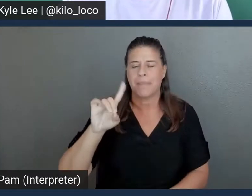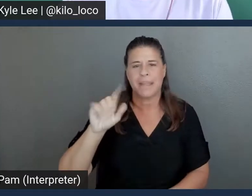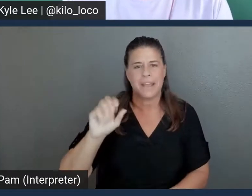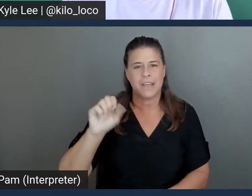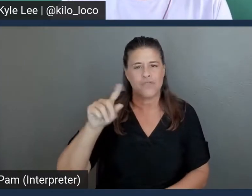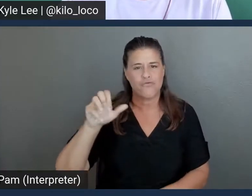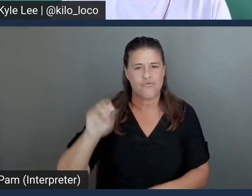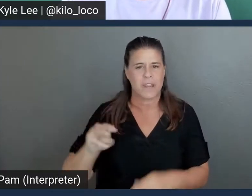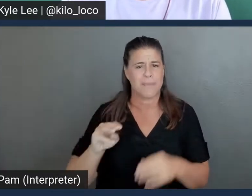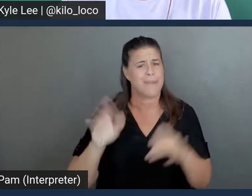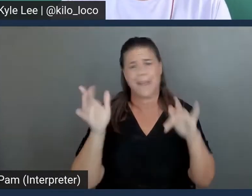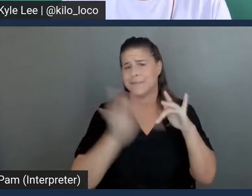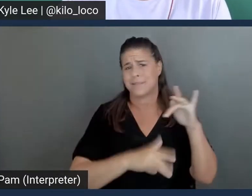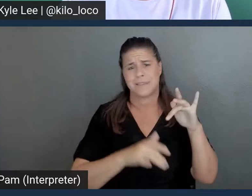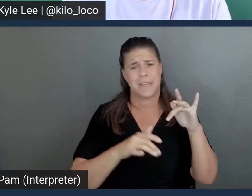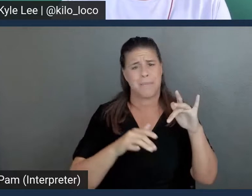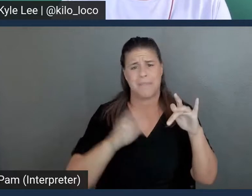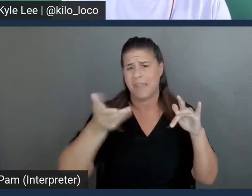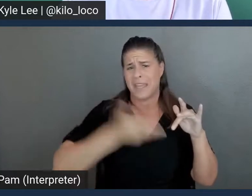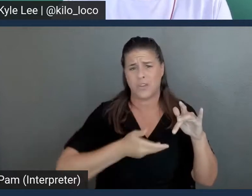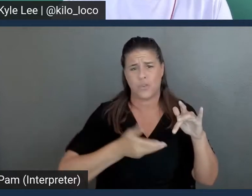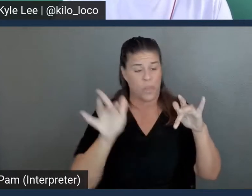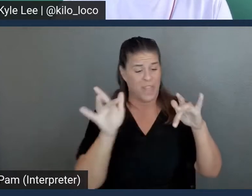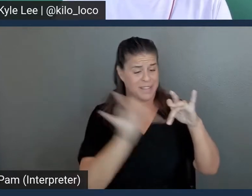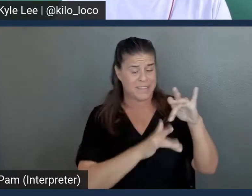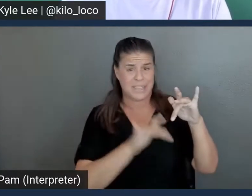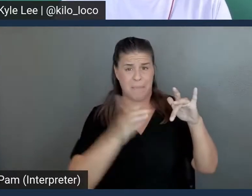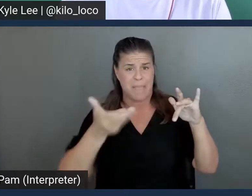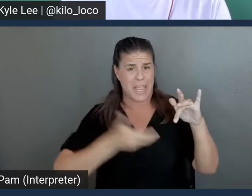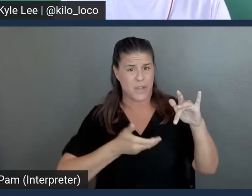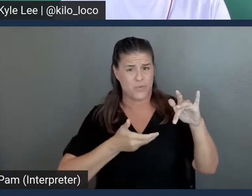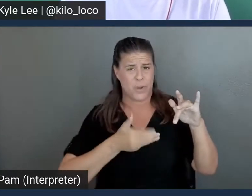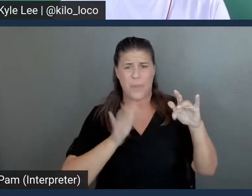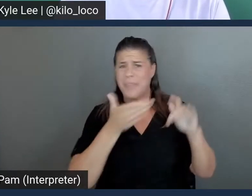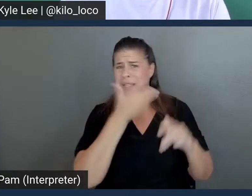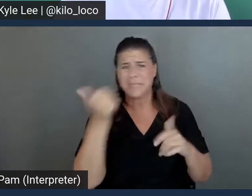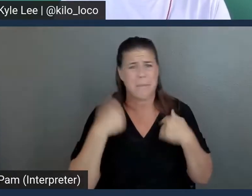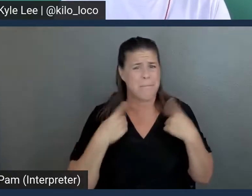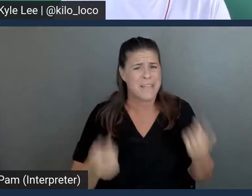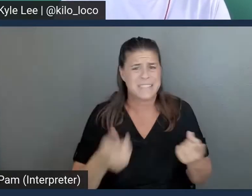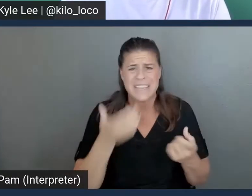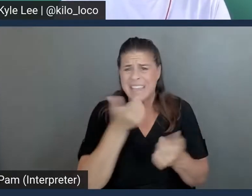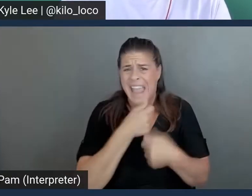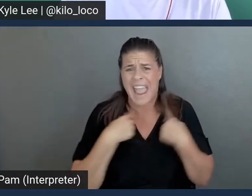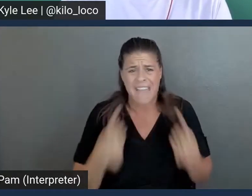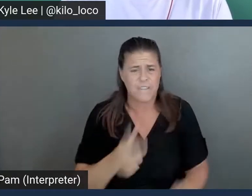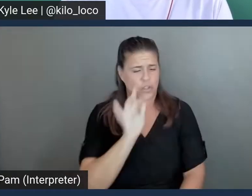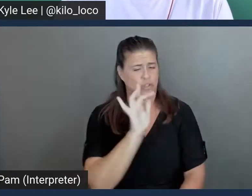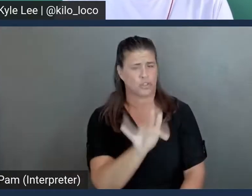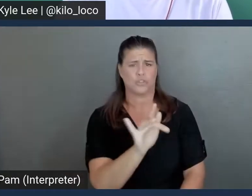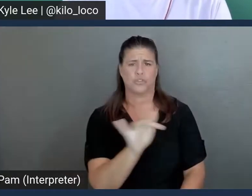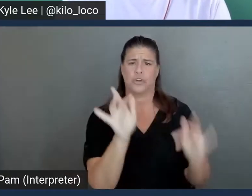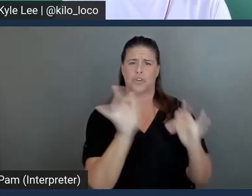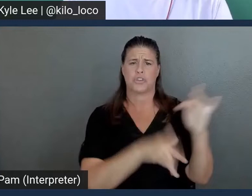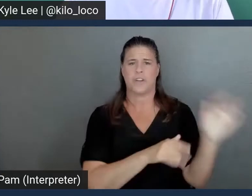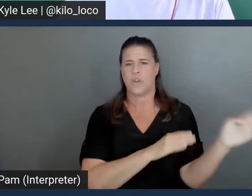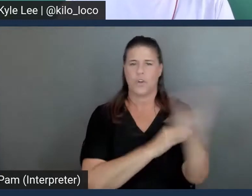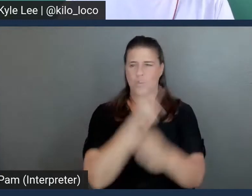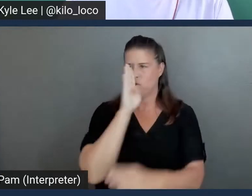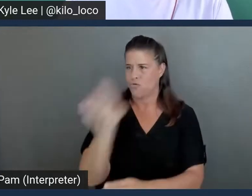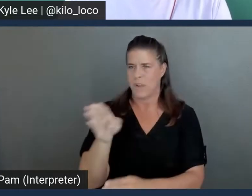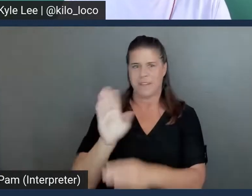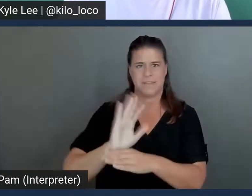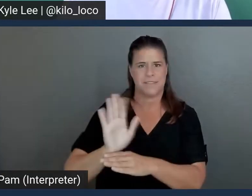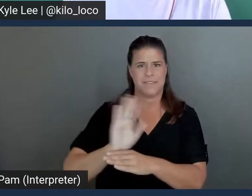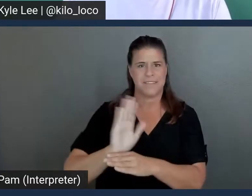and skip intro, like the skip intro button. That's the best thing everybody has ever invented, period, right? And when I